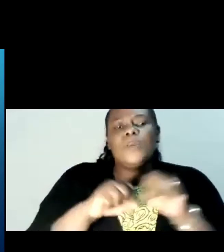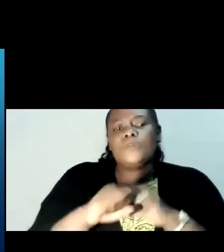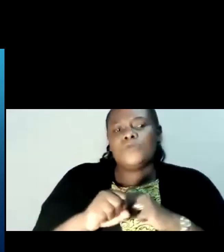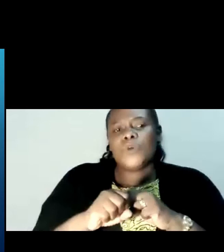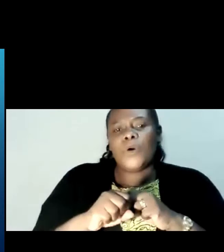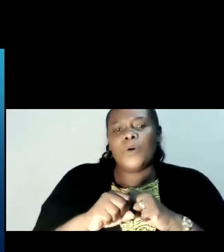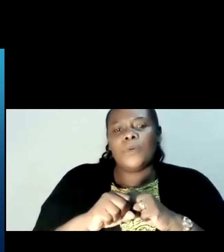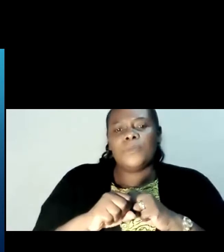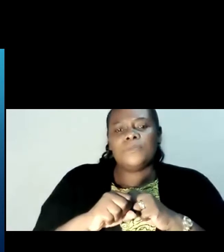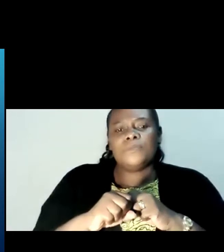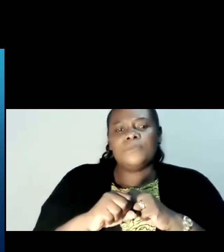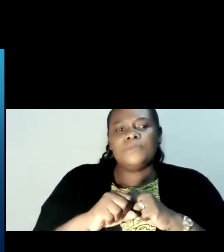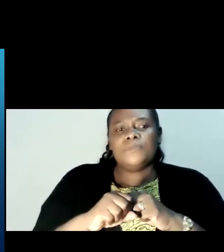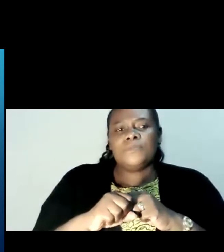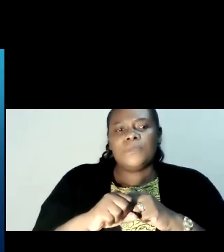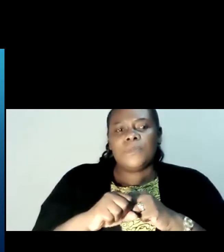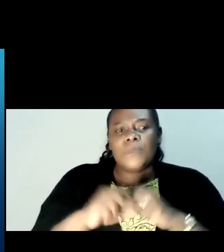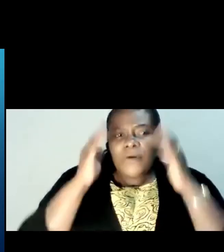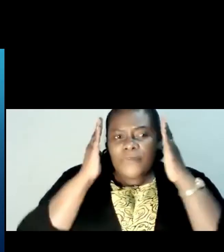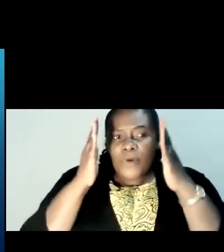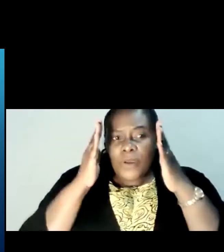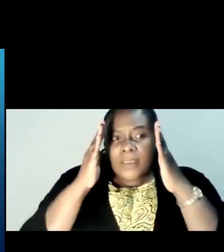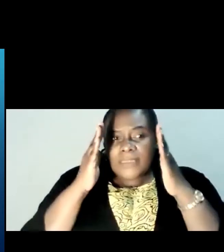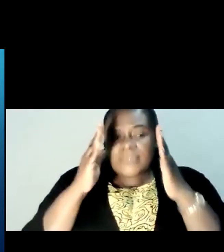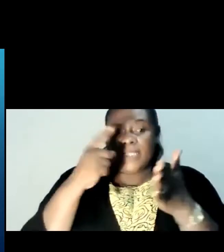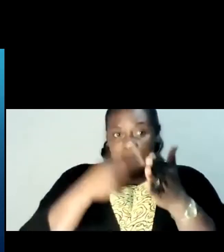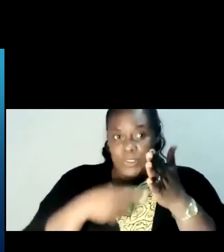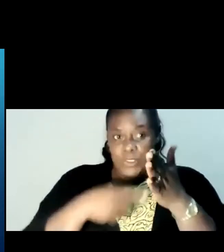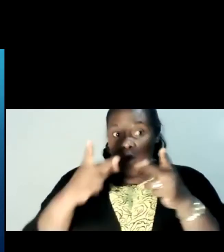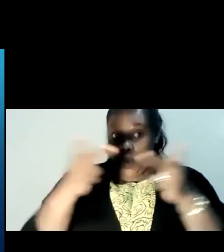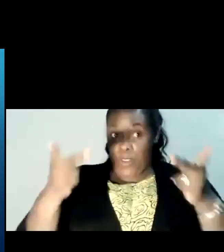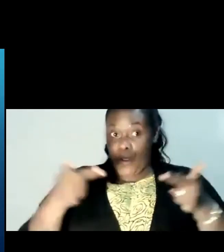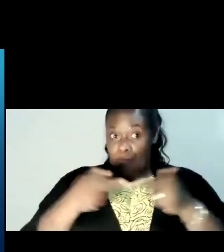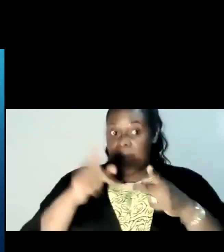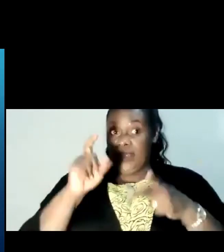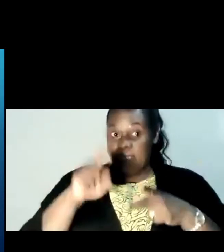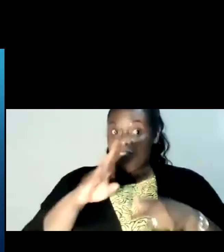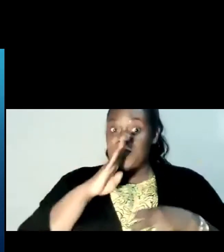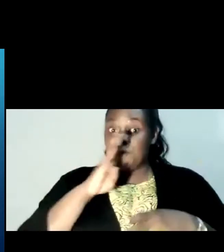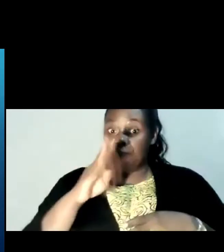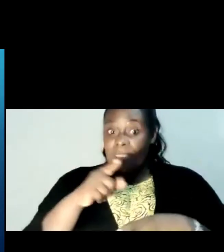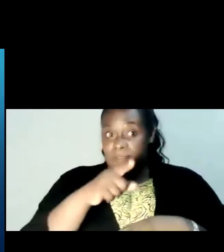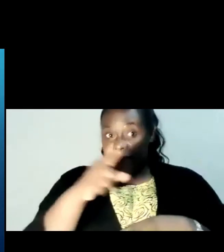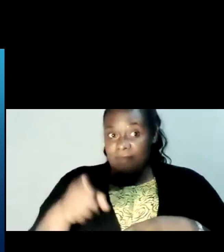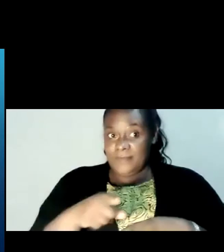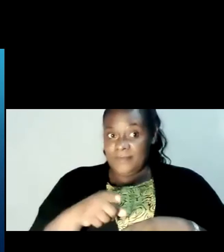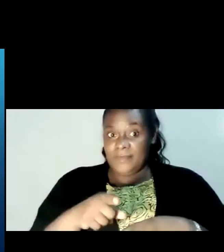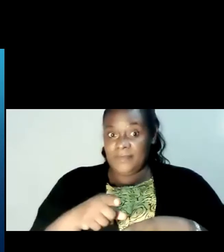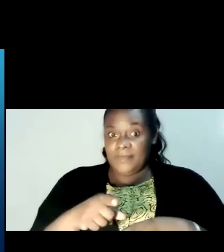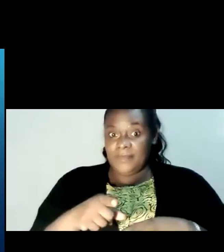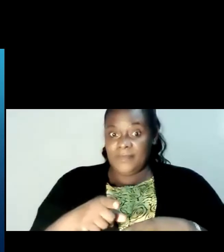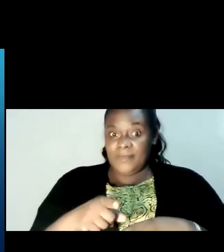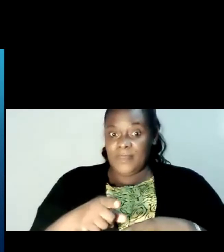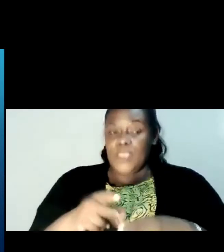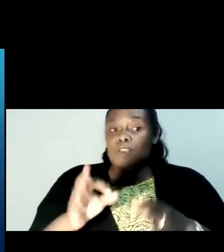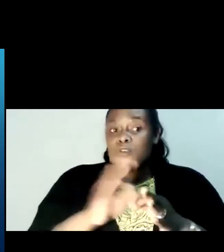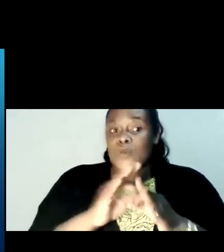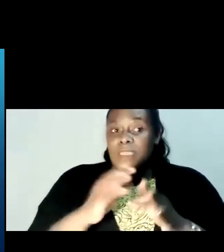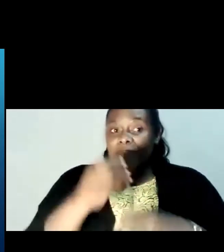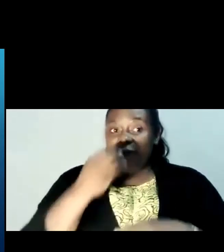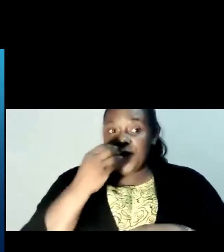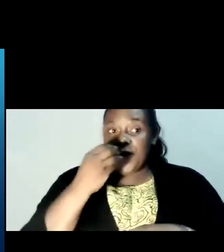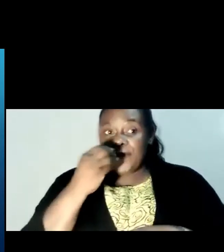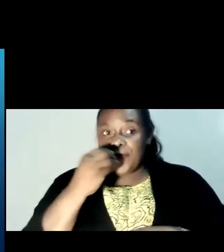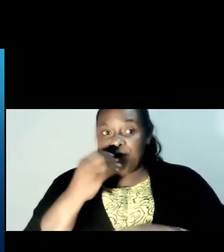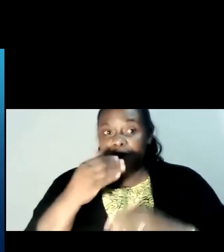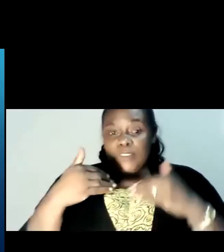what your plate should look like. You may not be, if your plate looks like the average Bajan plate right now,